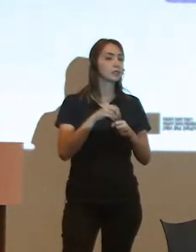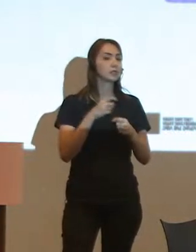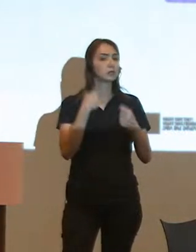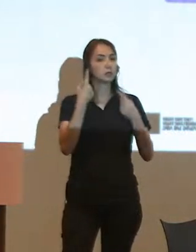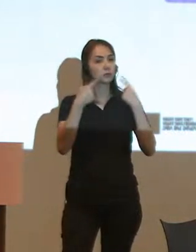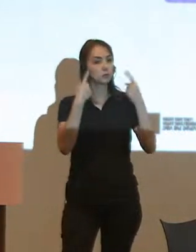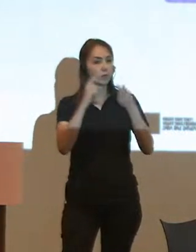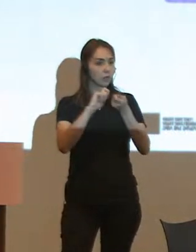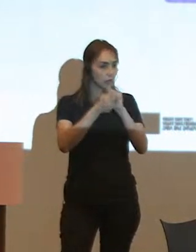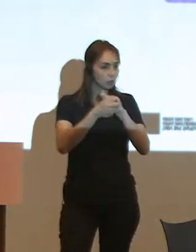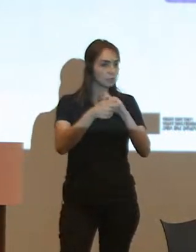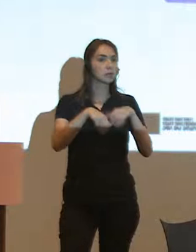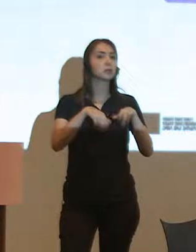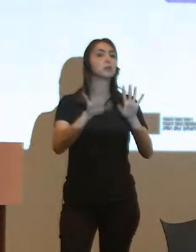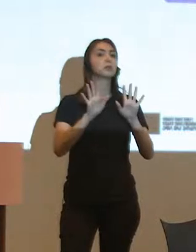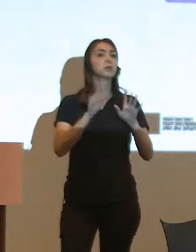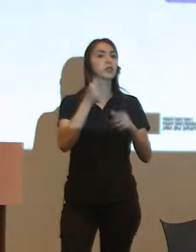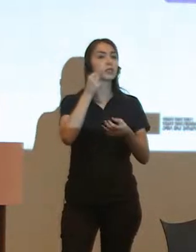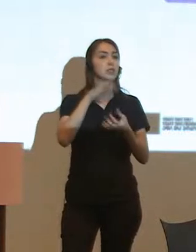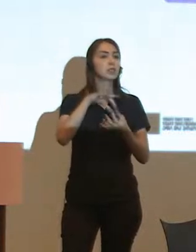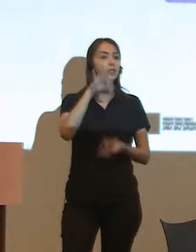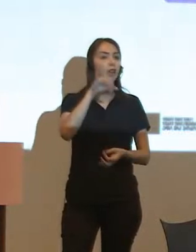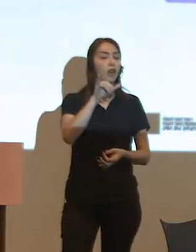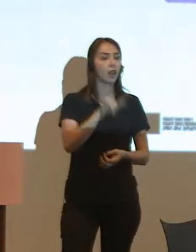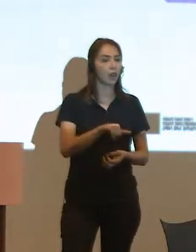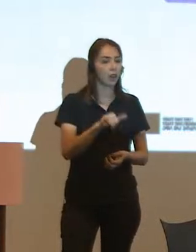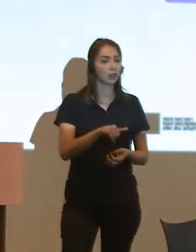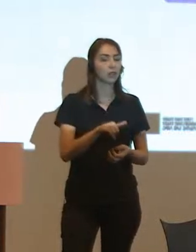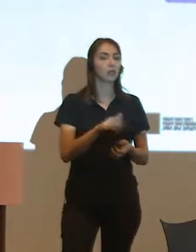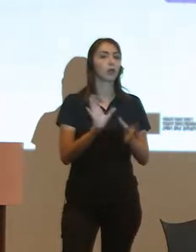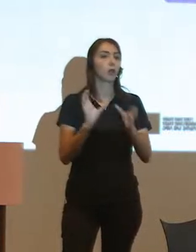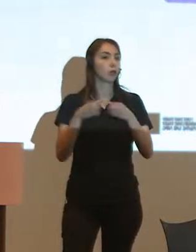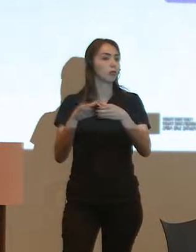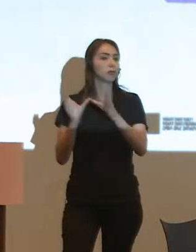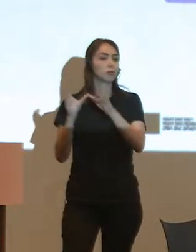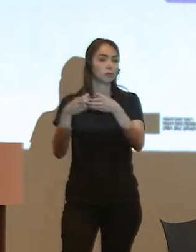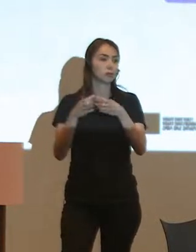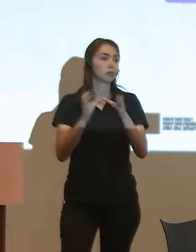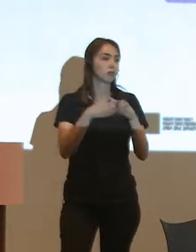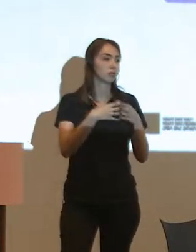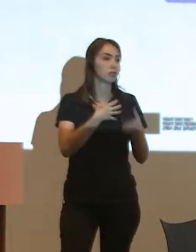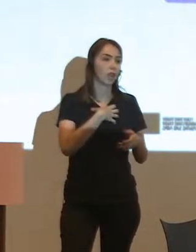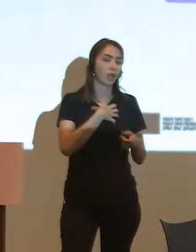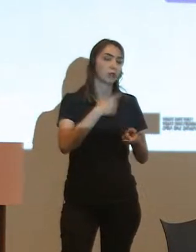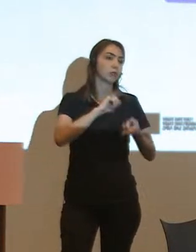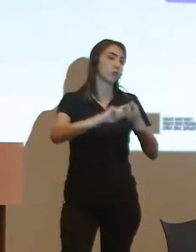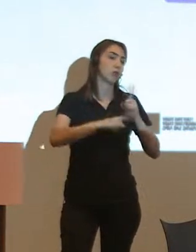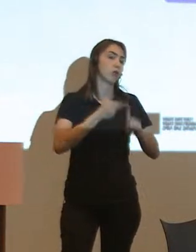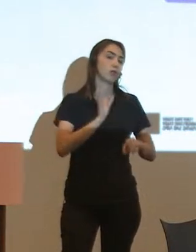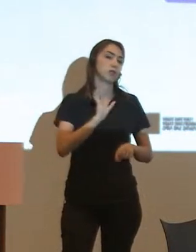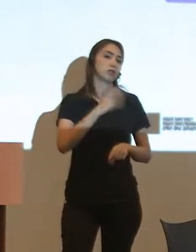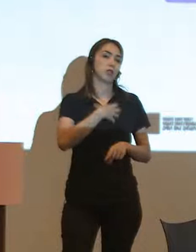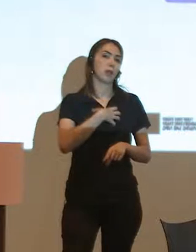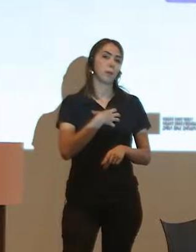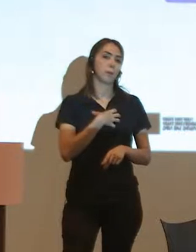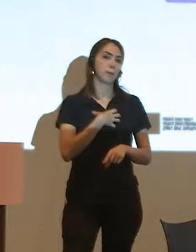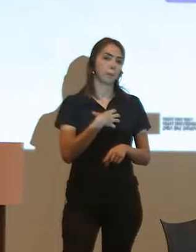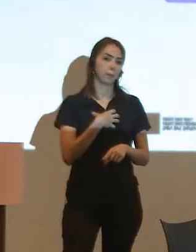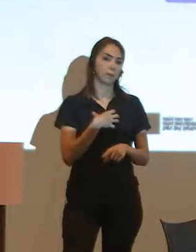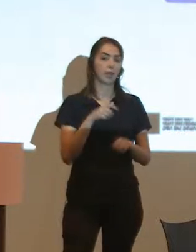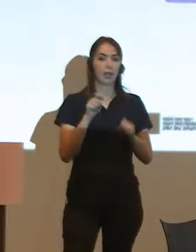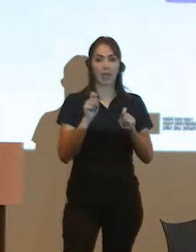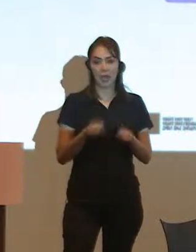human rights organizations have their own policies and what they do is political but they are not